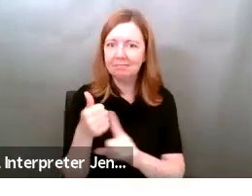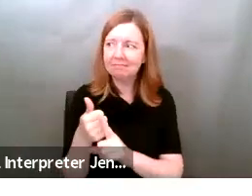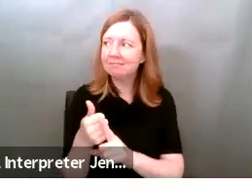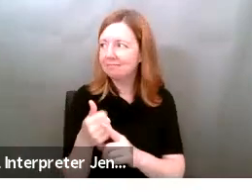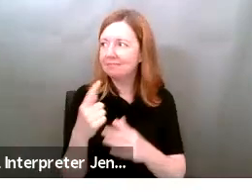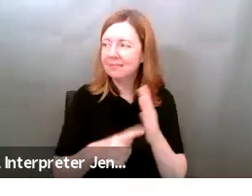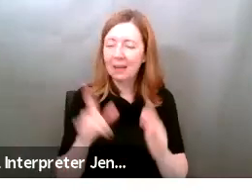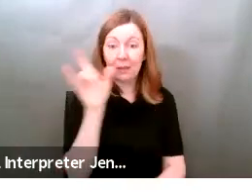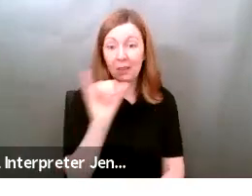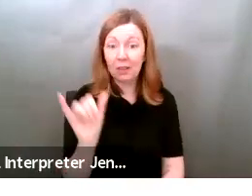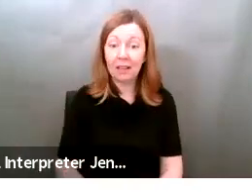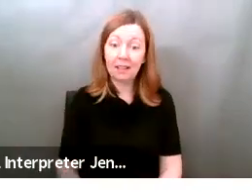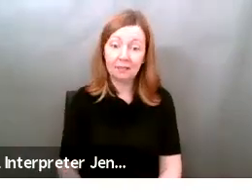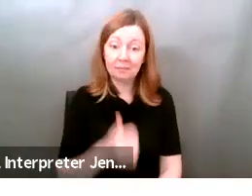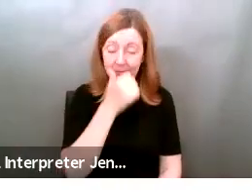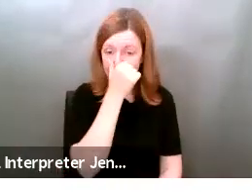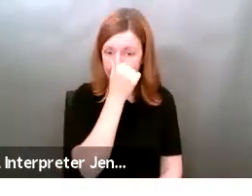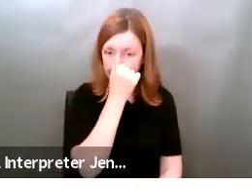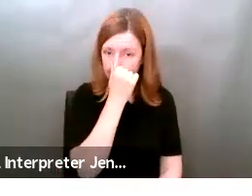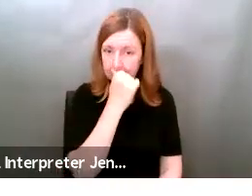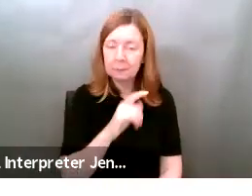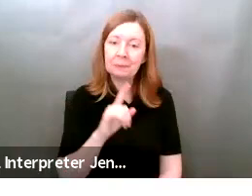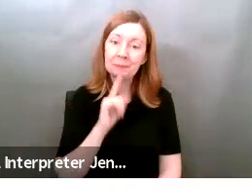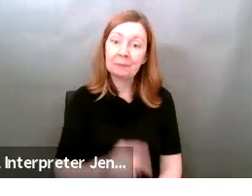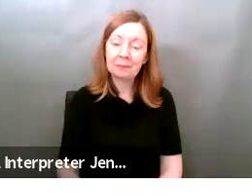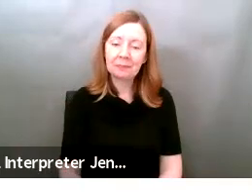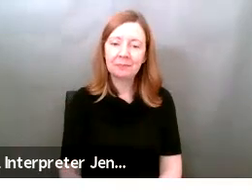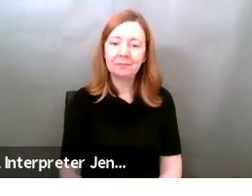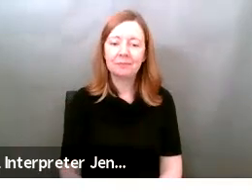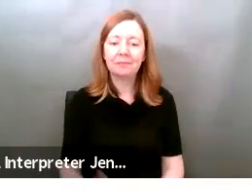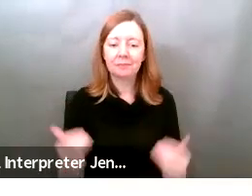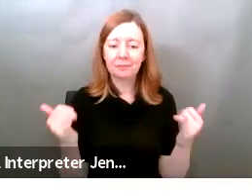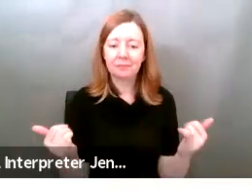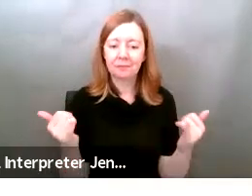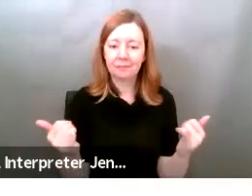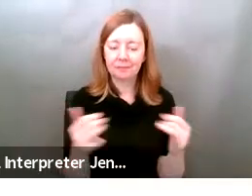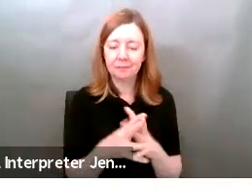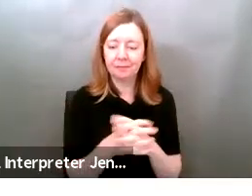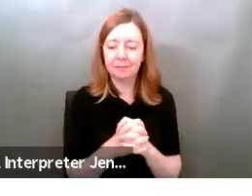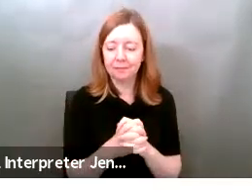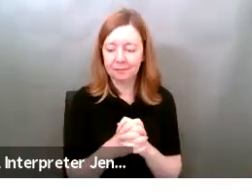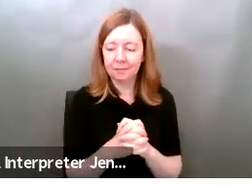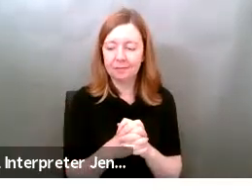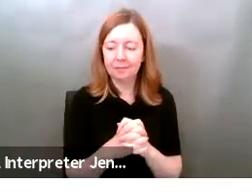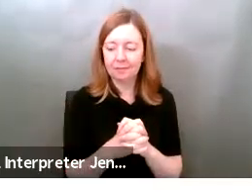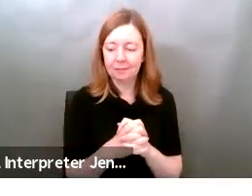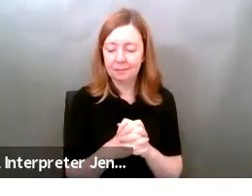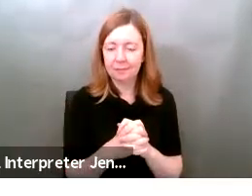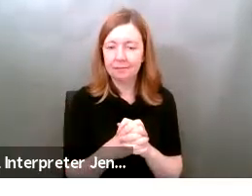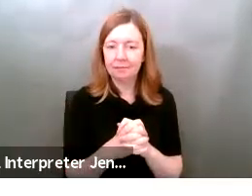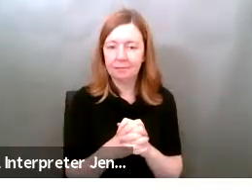what those looked like. Does that make sense? Yeah. Sure. Right now, there